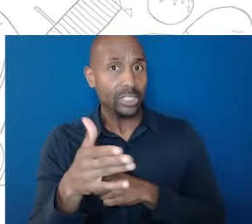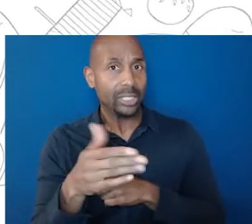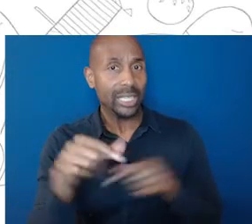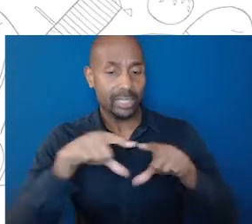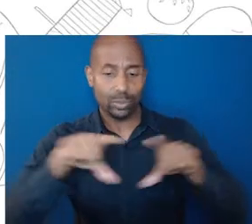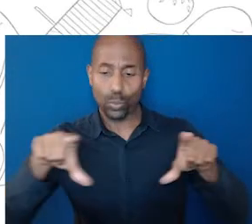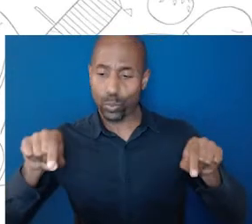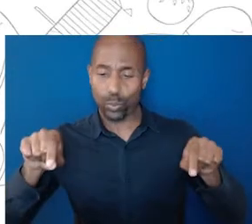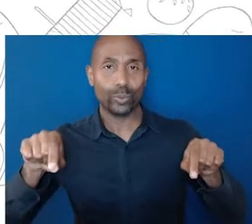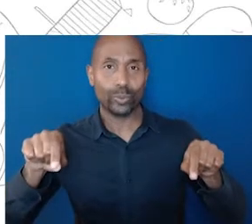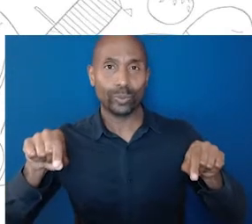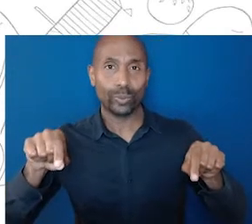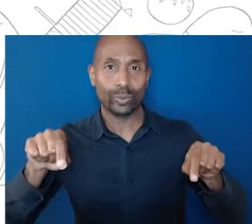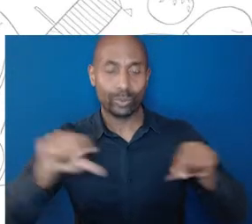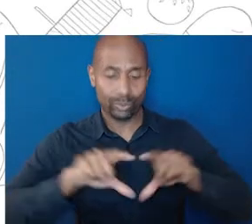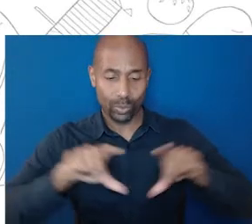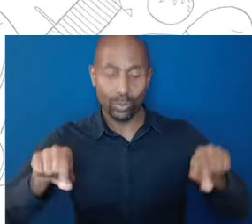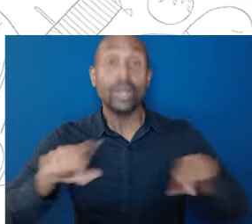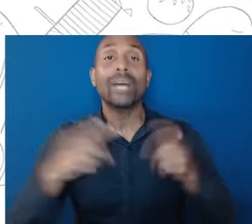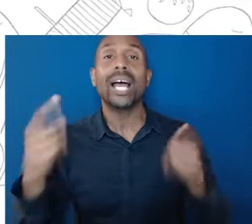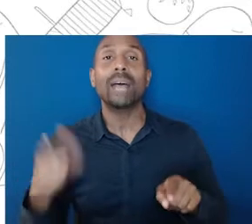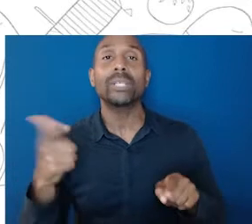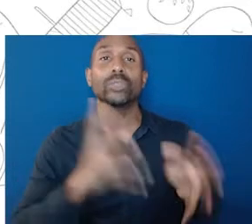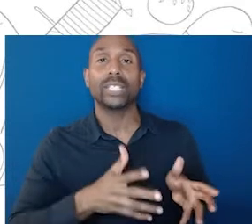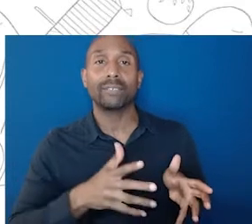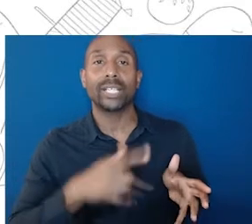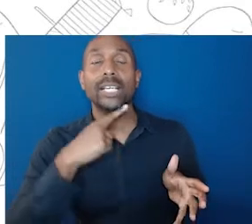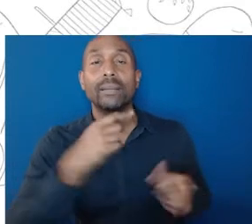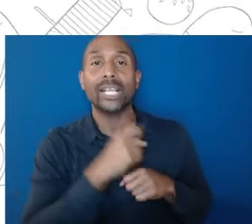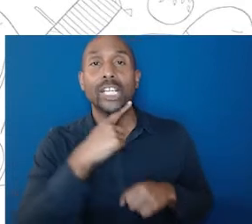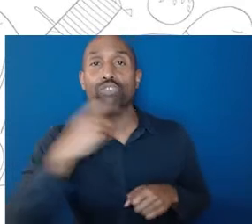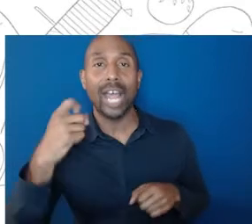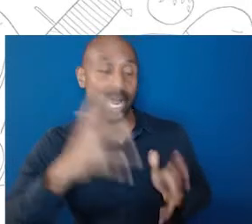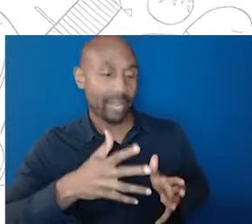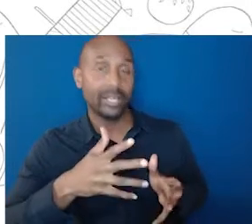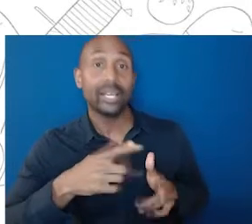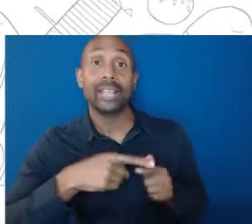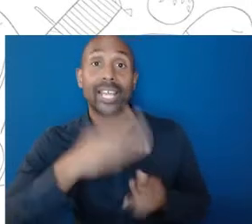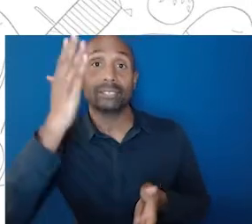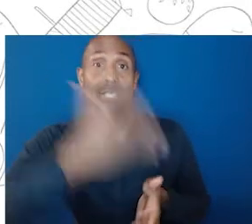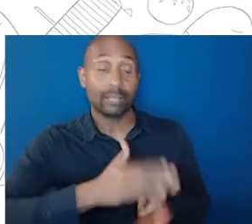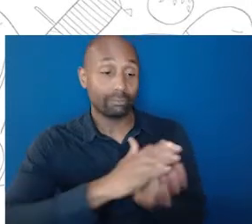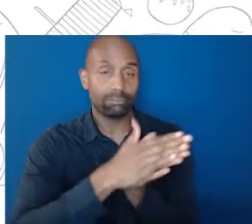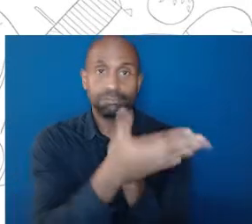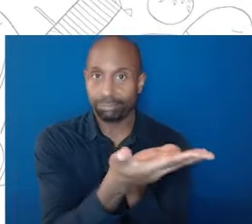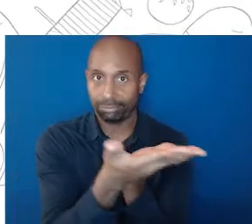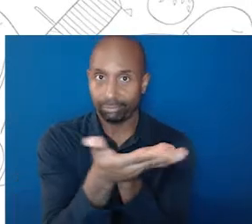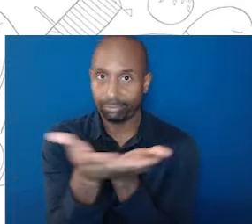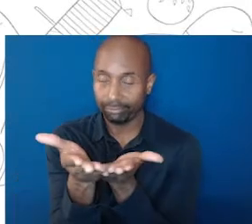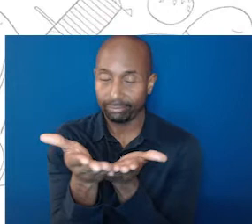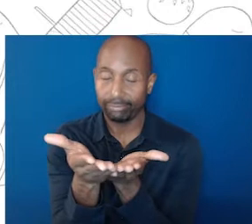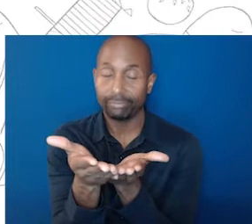it's an oblong fish, I guess, that's dried out, and you cut it into two parts.